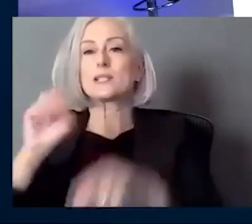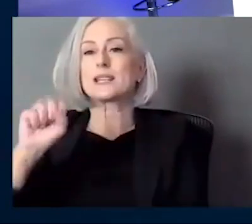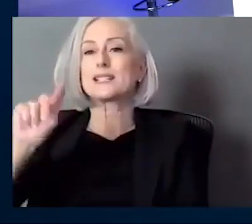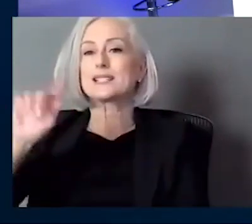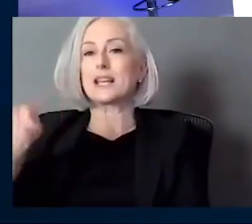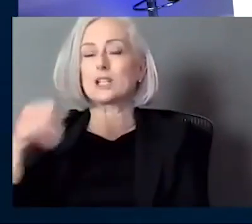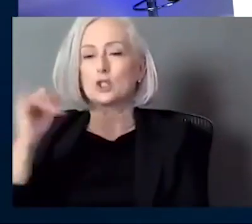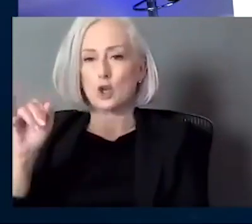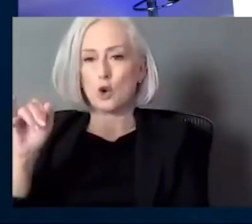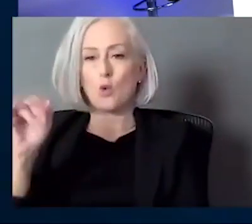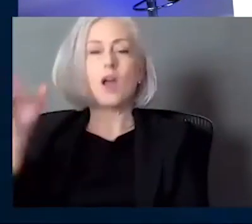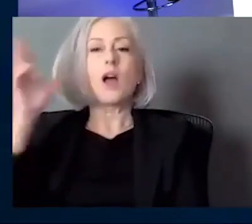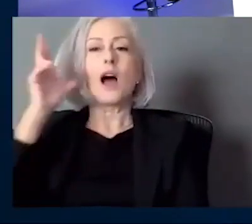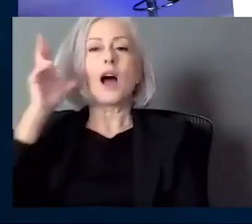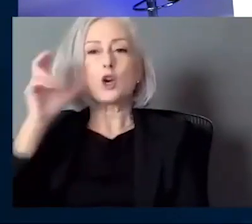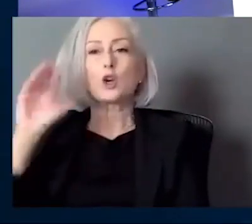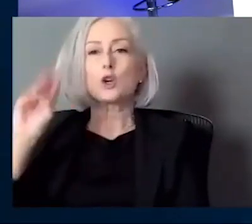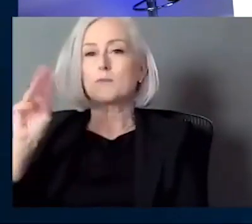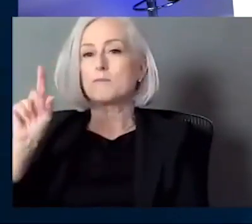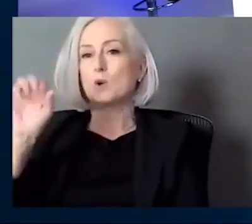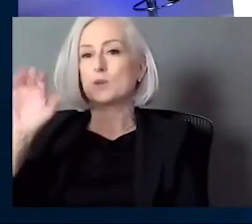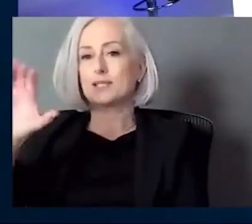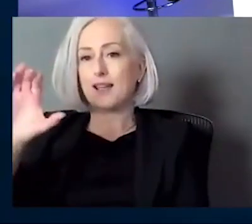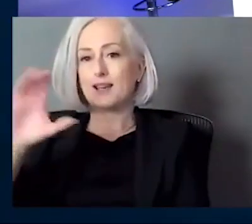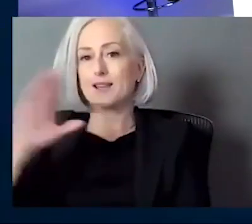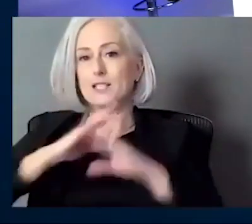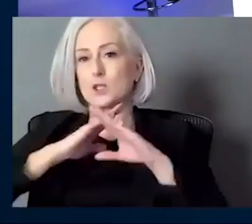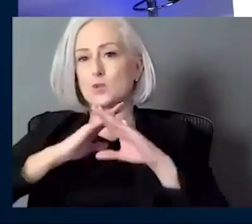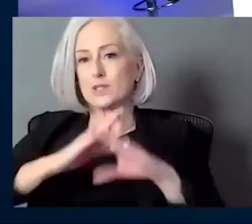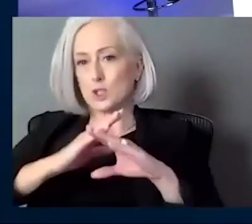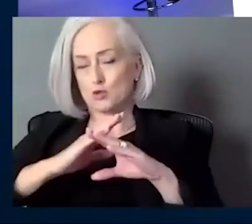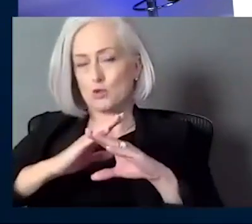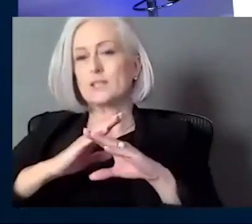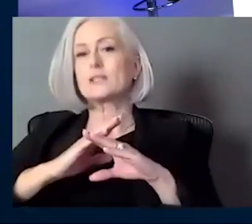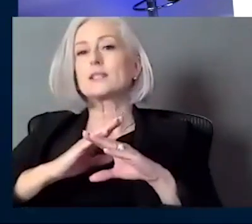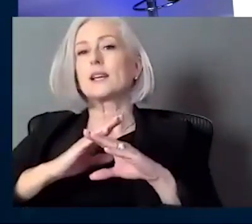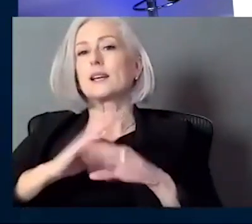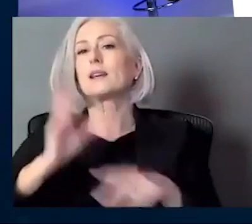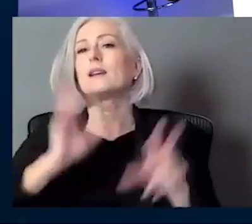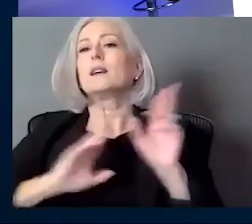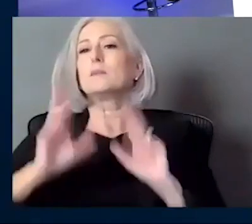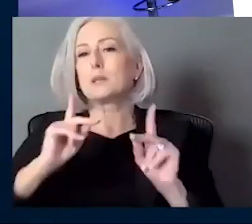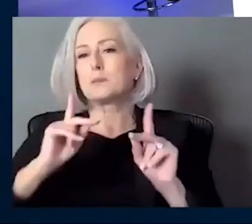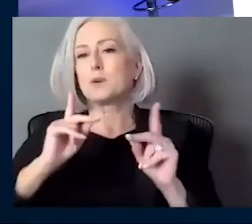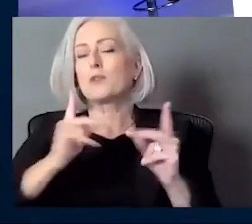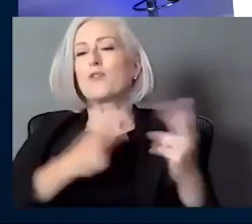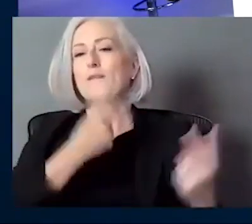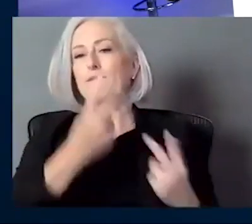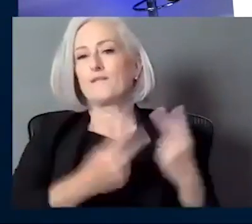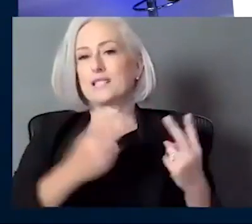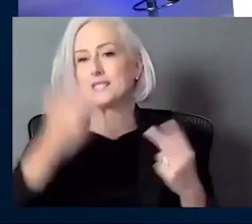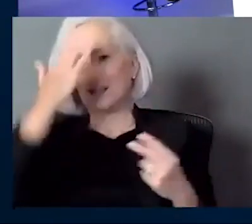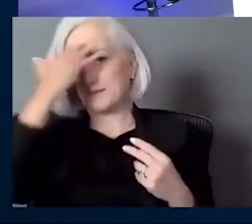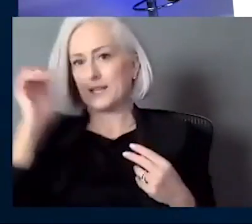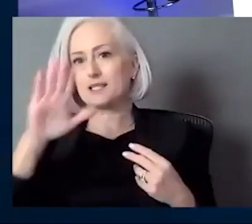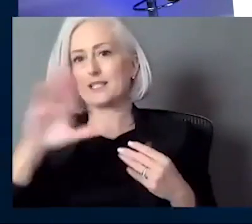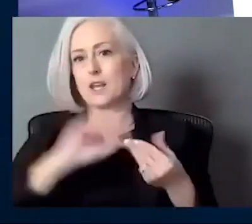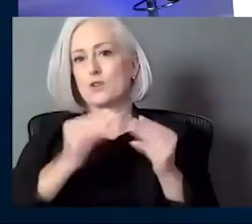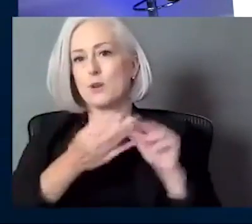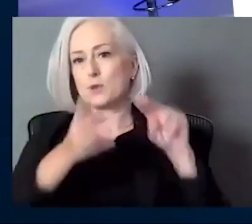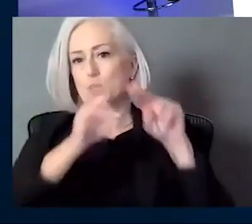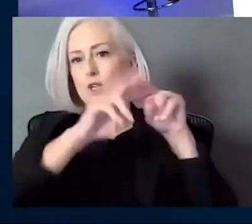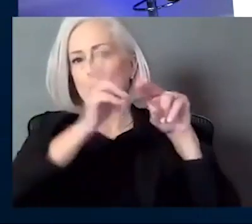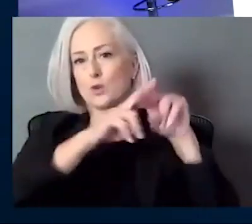Mosaic is now restricting, the hospital there is restricting visitors again because those numbers are going up. She says, I have